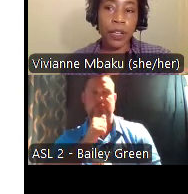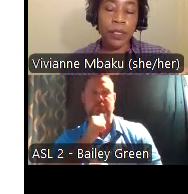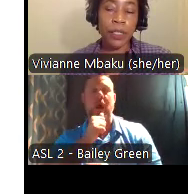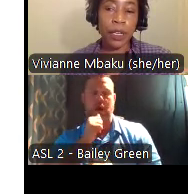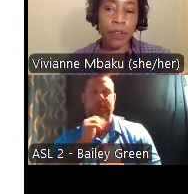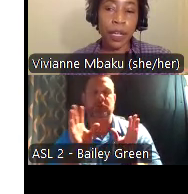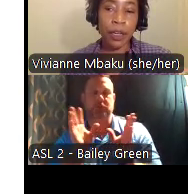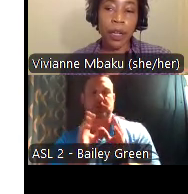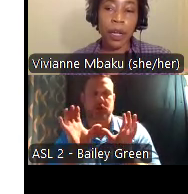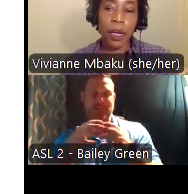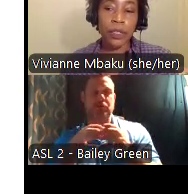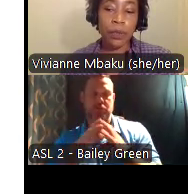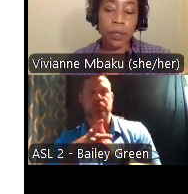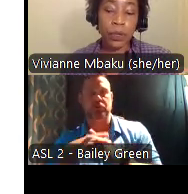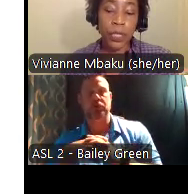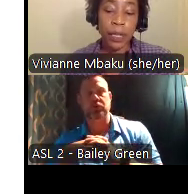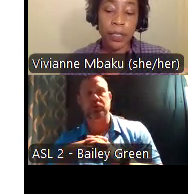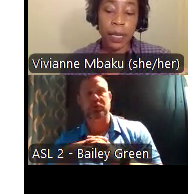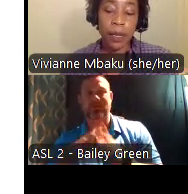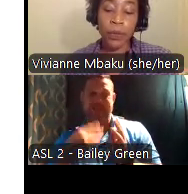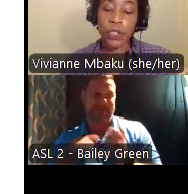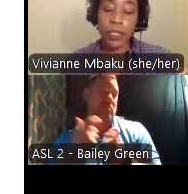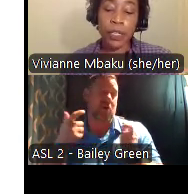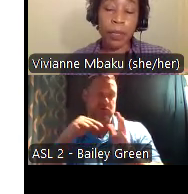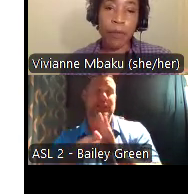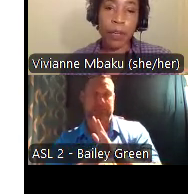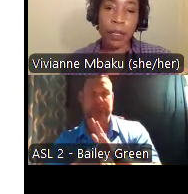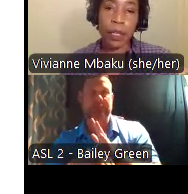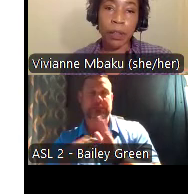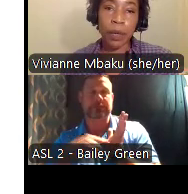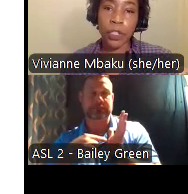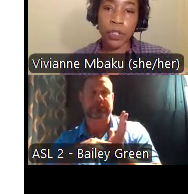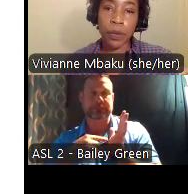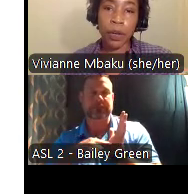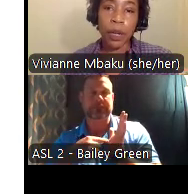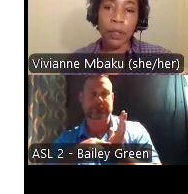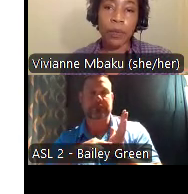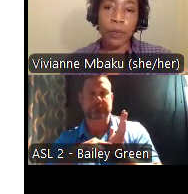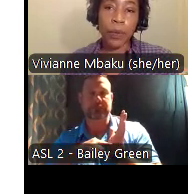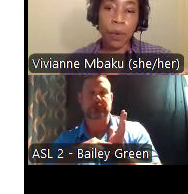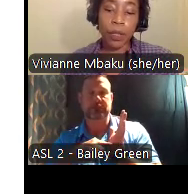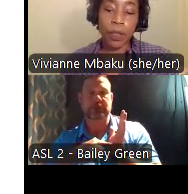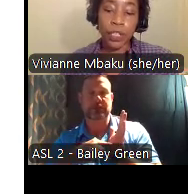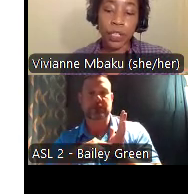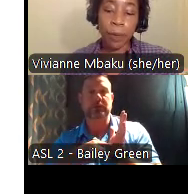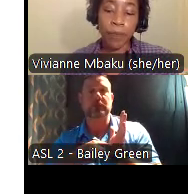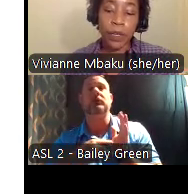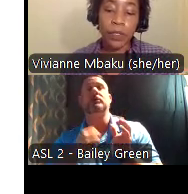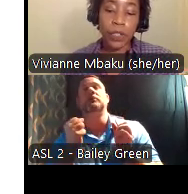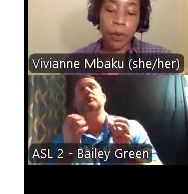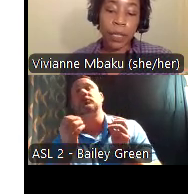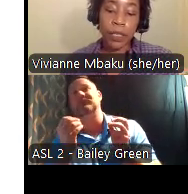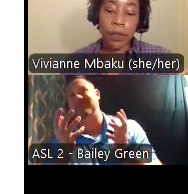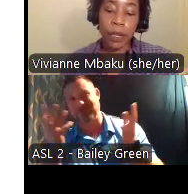do face significant student loan debts, and which leads to them leaving legal aid much sooner than we would want them to.